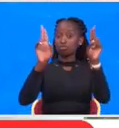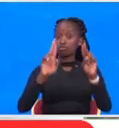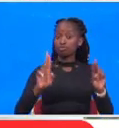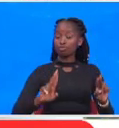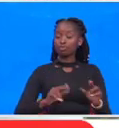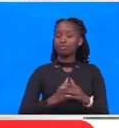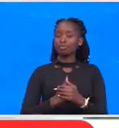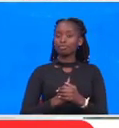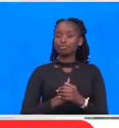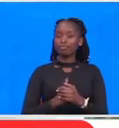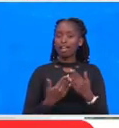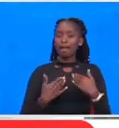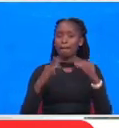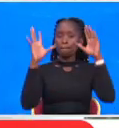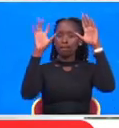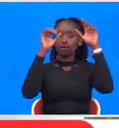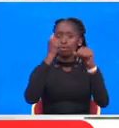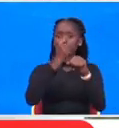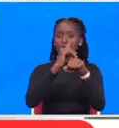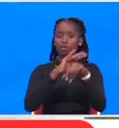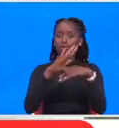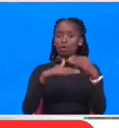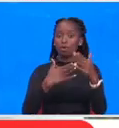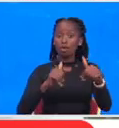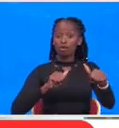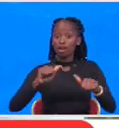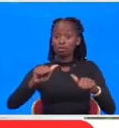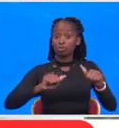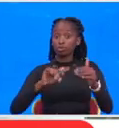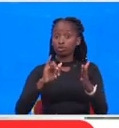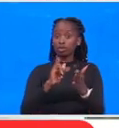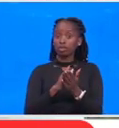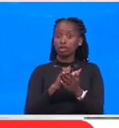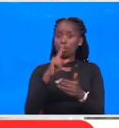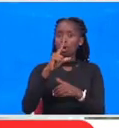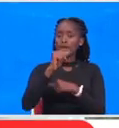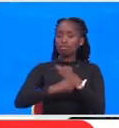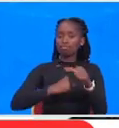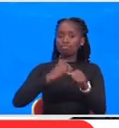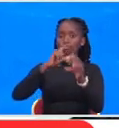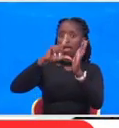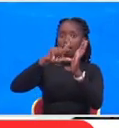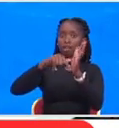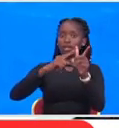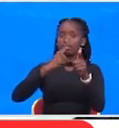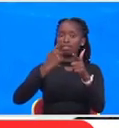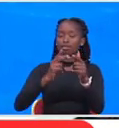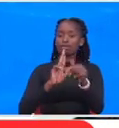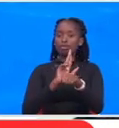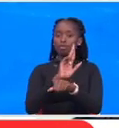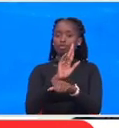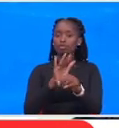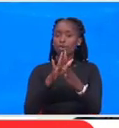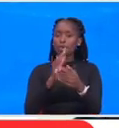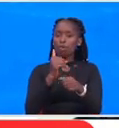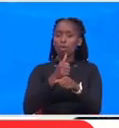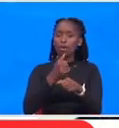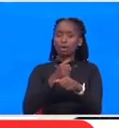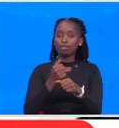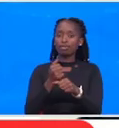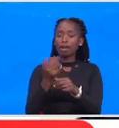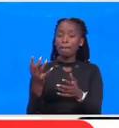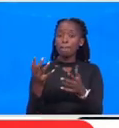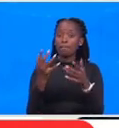The president took stock of what his administration had achieved 1 year later, and further reiterating his determination to deliver the Kenya